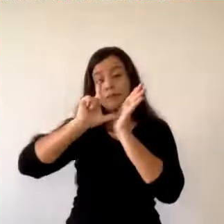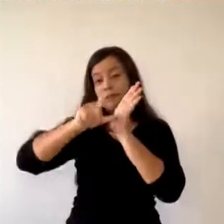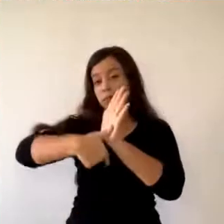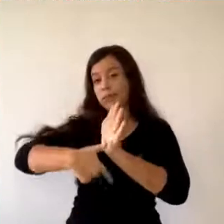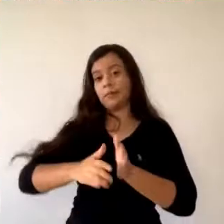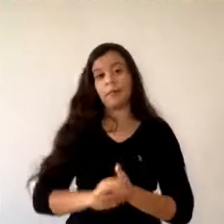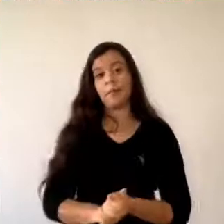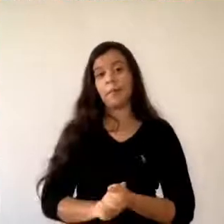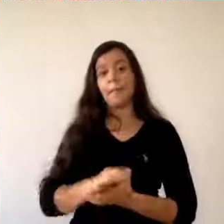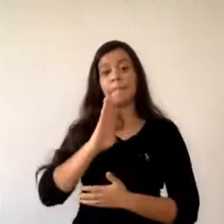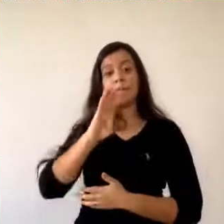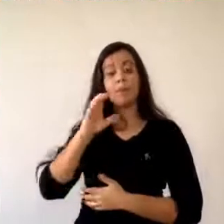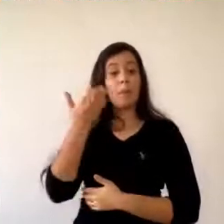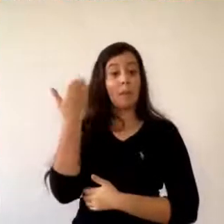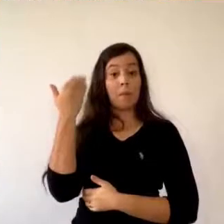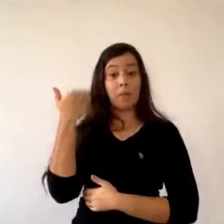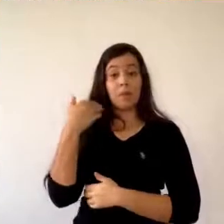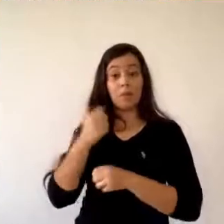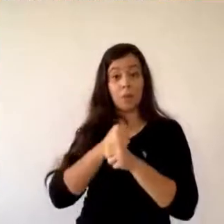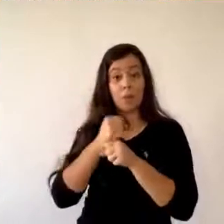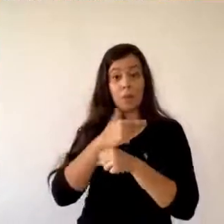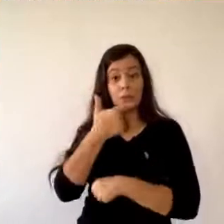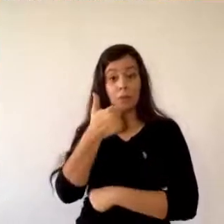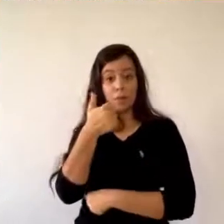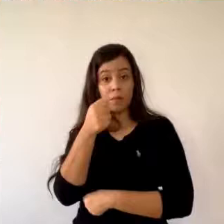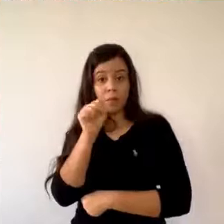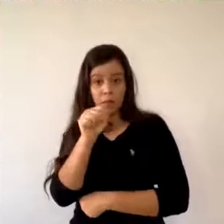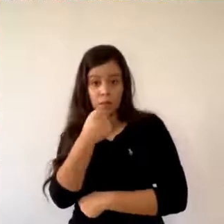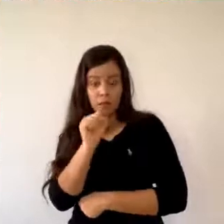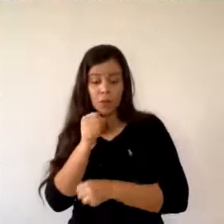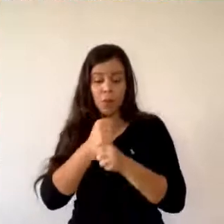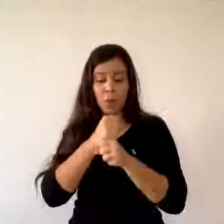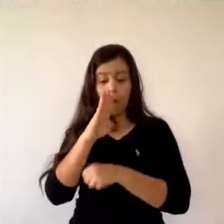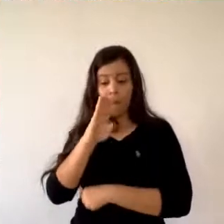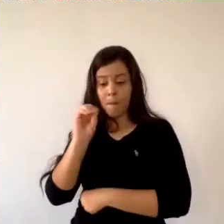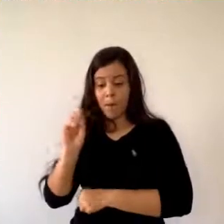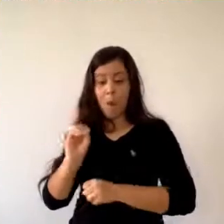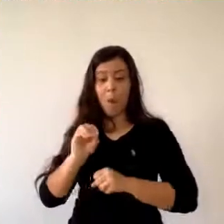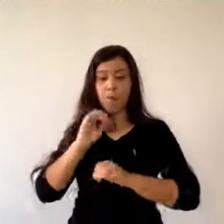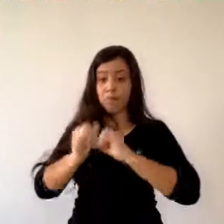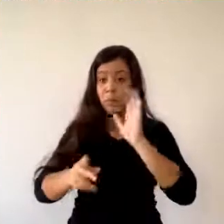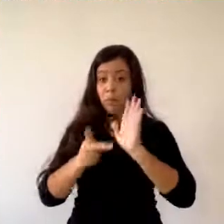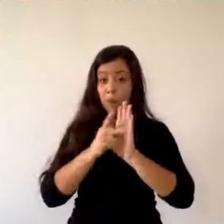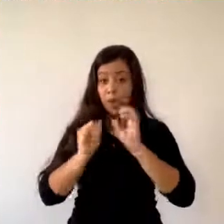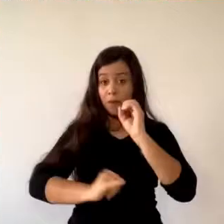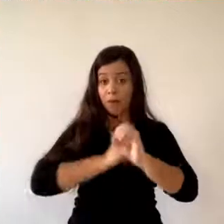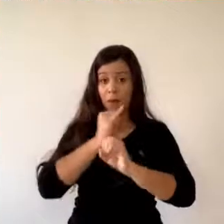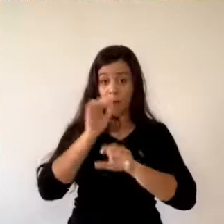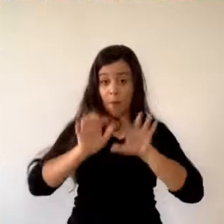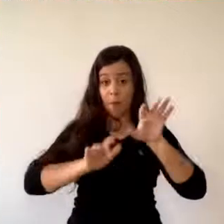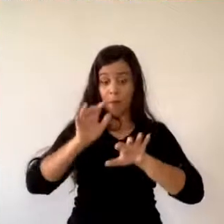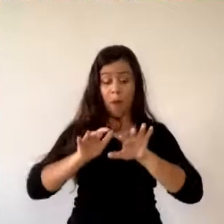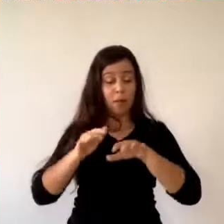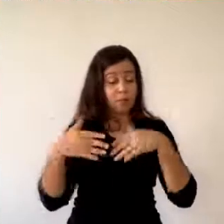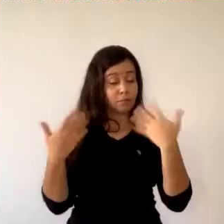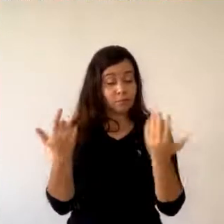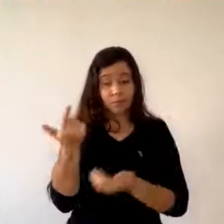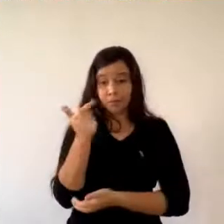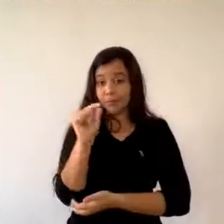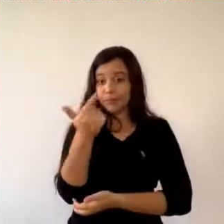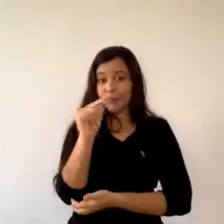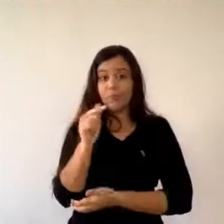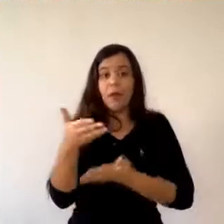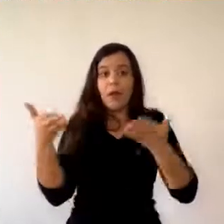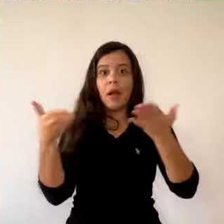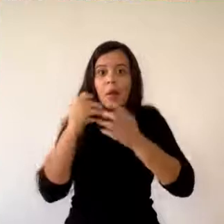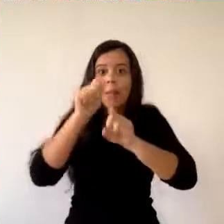long time for electronic files and it could be filled out, and only